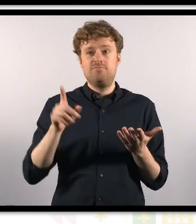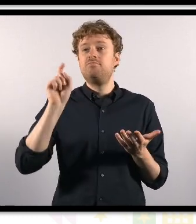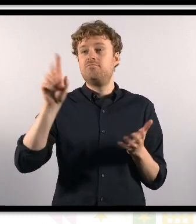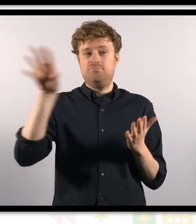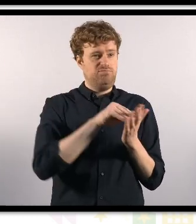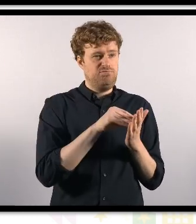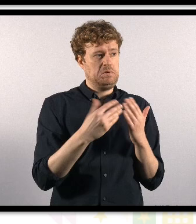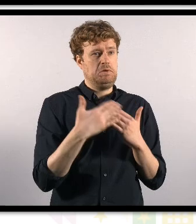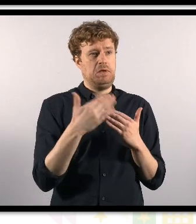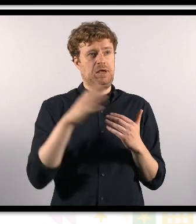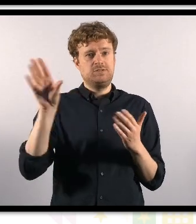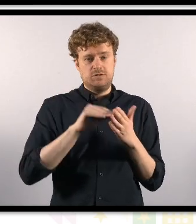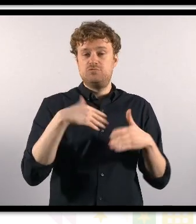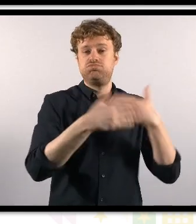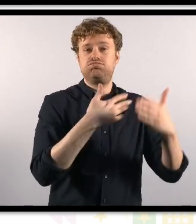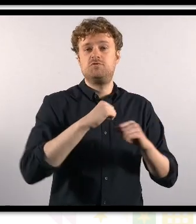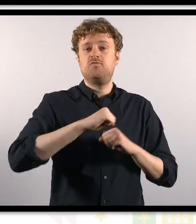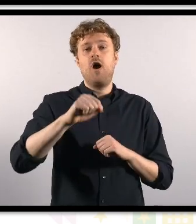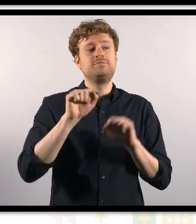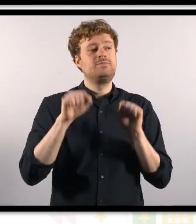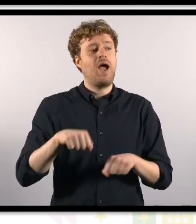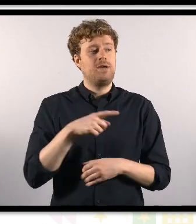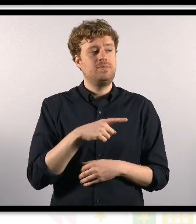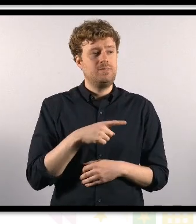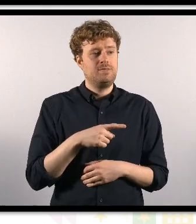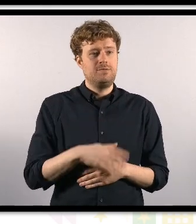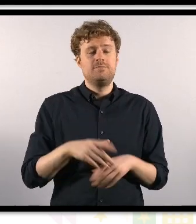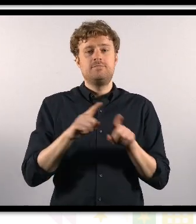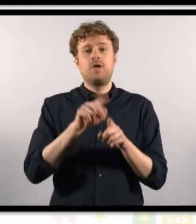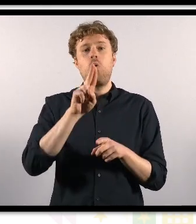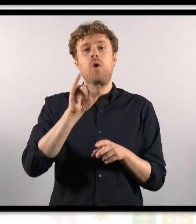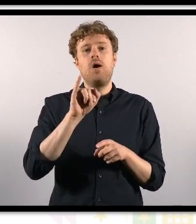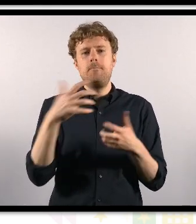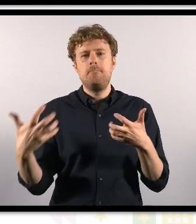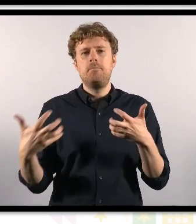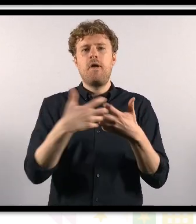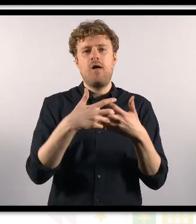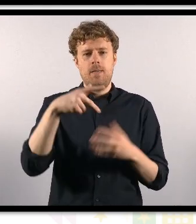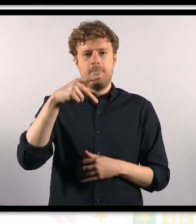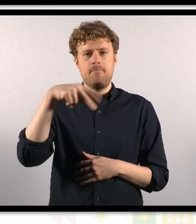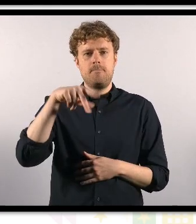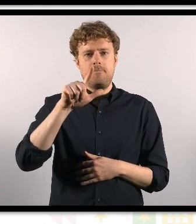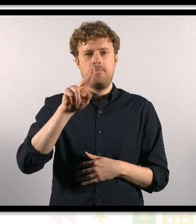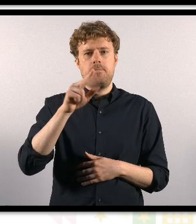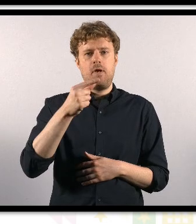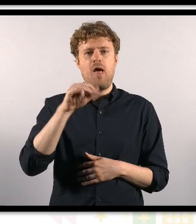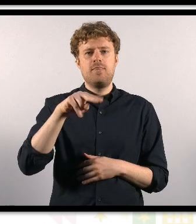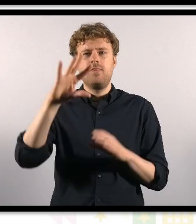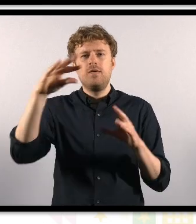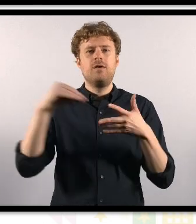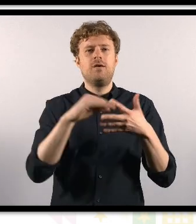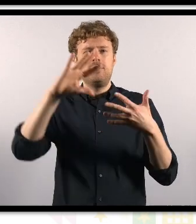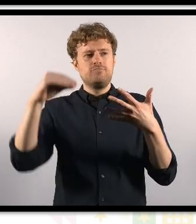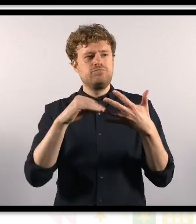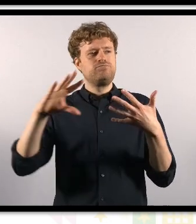view. It's an extra top-level item, but practically anything in the UI can be customized in this way. So that's our vision of a